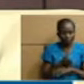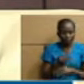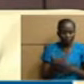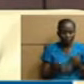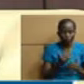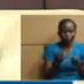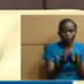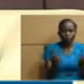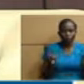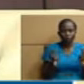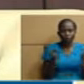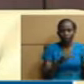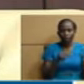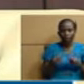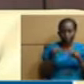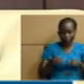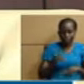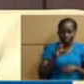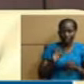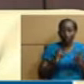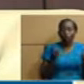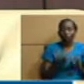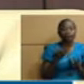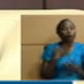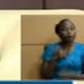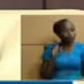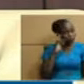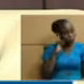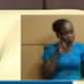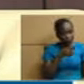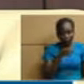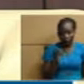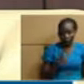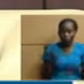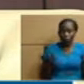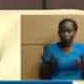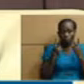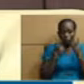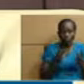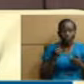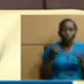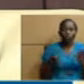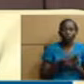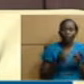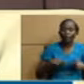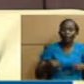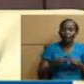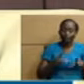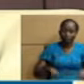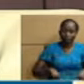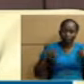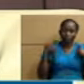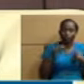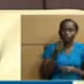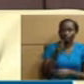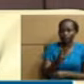panel discussion of this eConference. I need to remind our viewers from wherever you are, whether you're joining us via the live